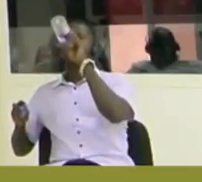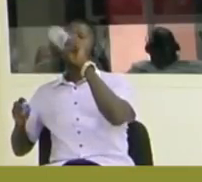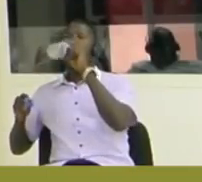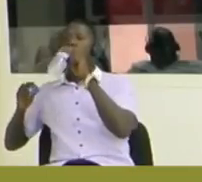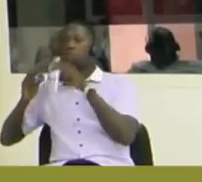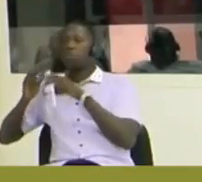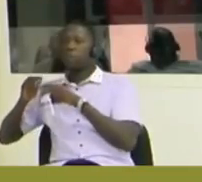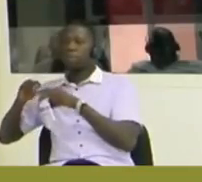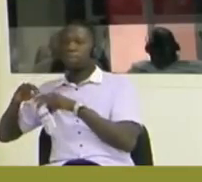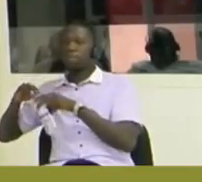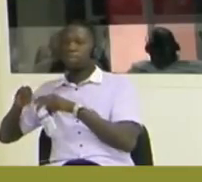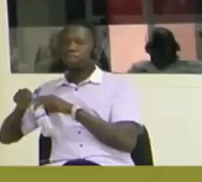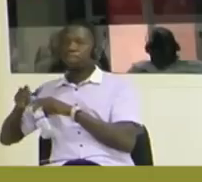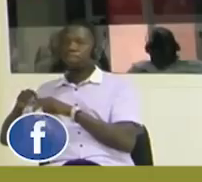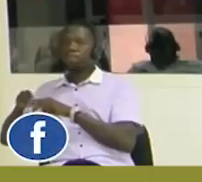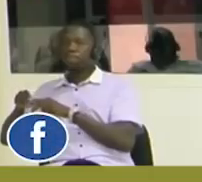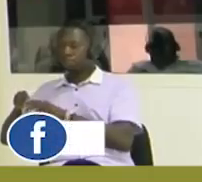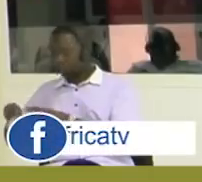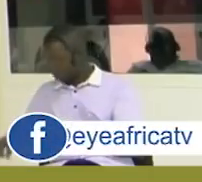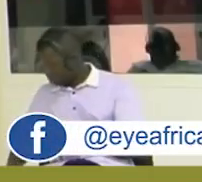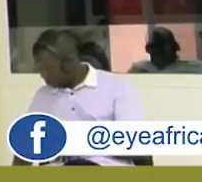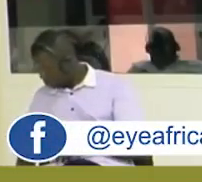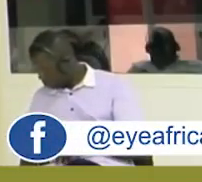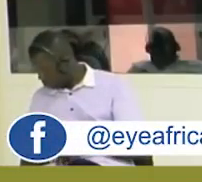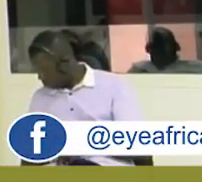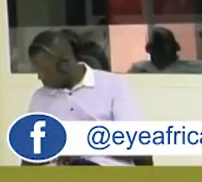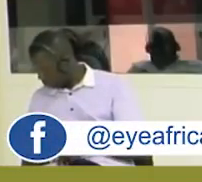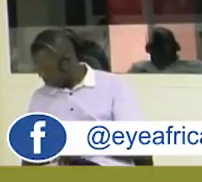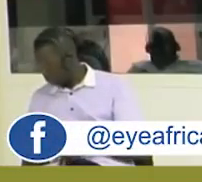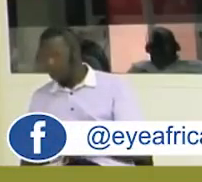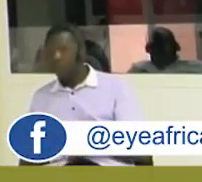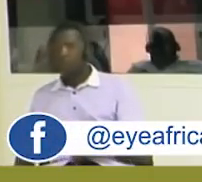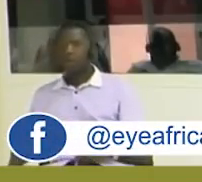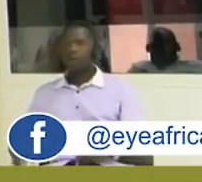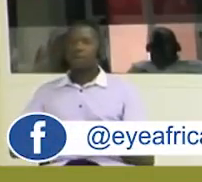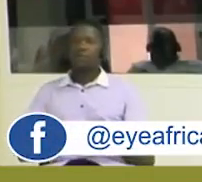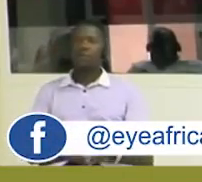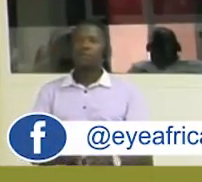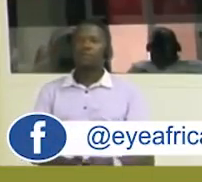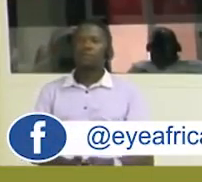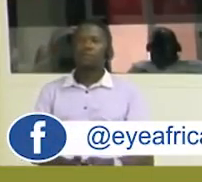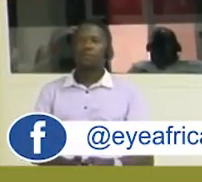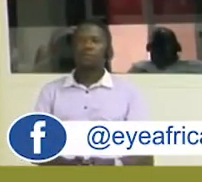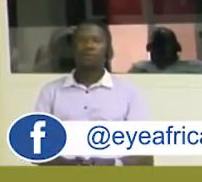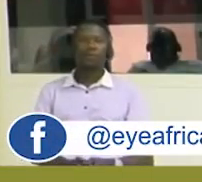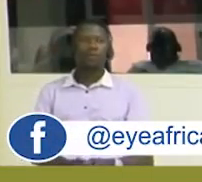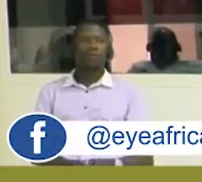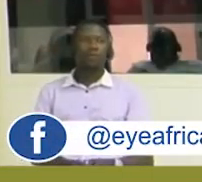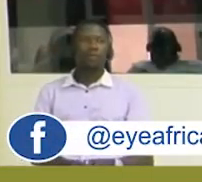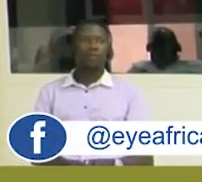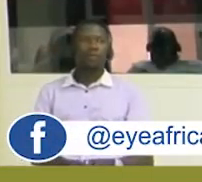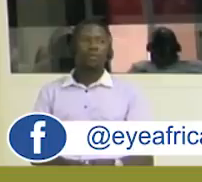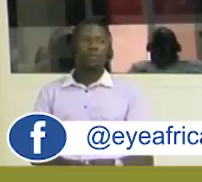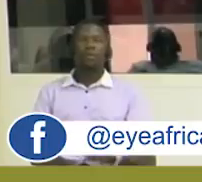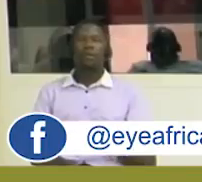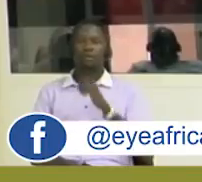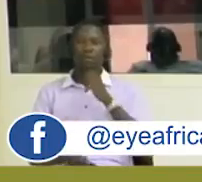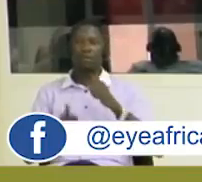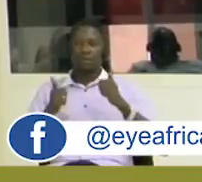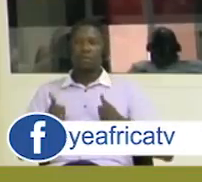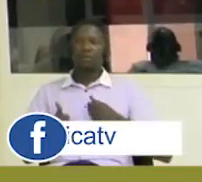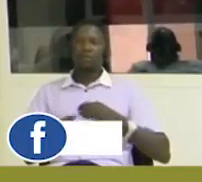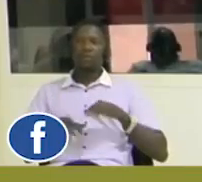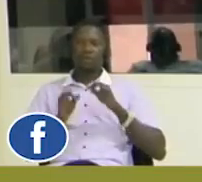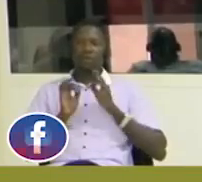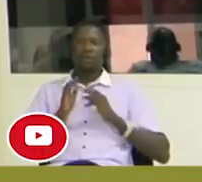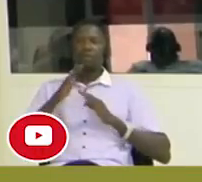I have been told that that video is not ready yet. Mr. Chair, we take a short break, 15 minutes.